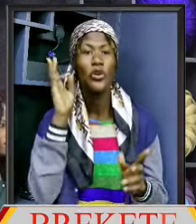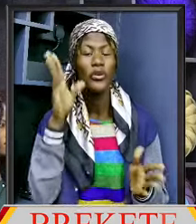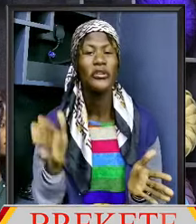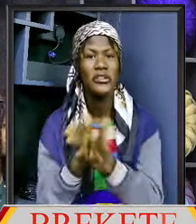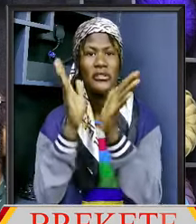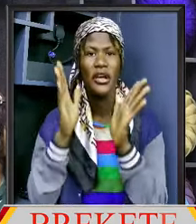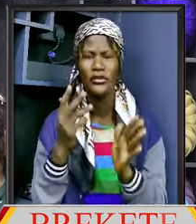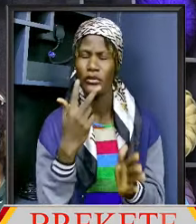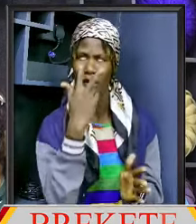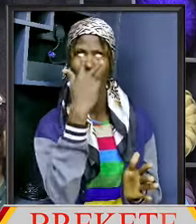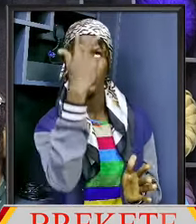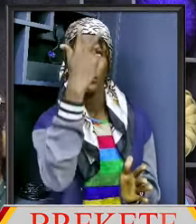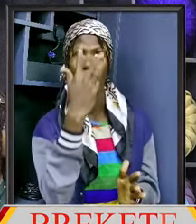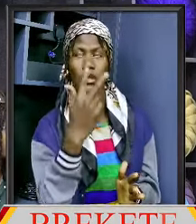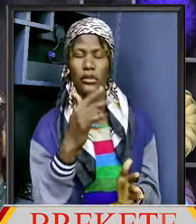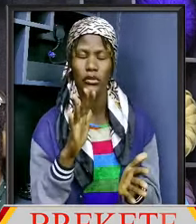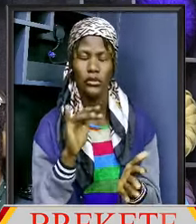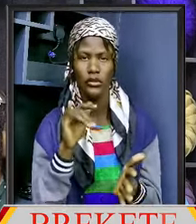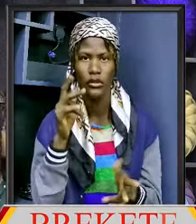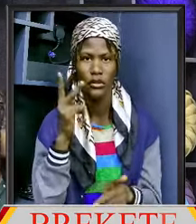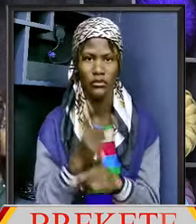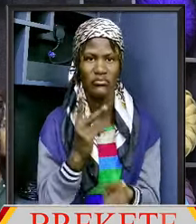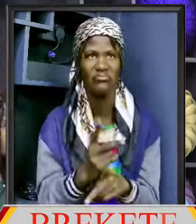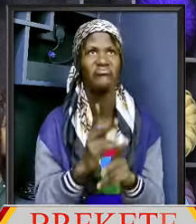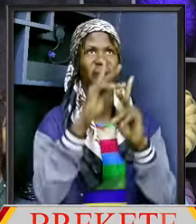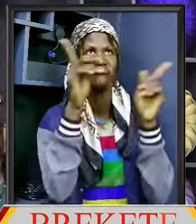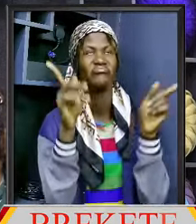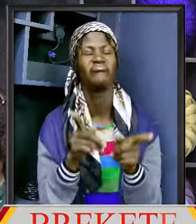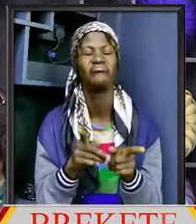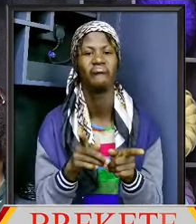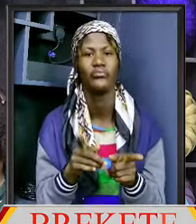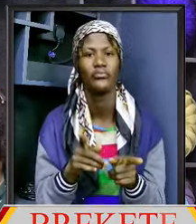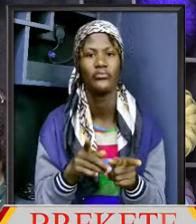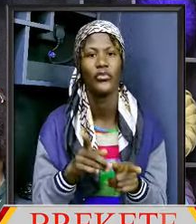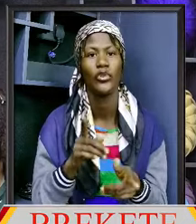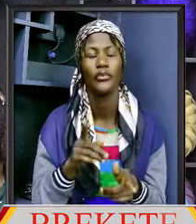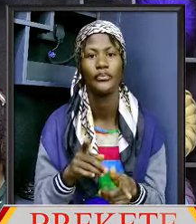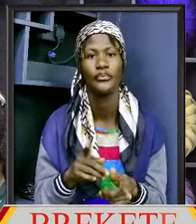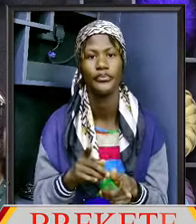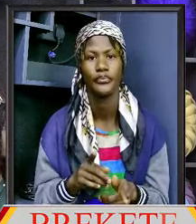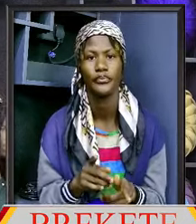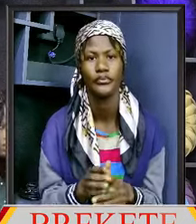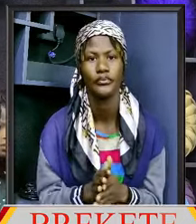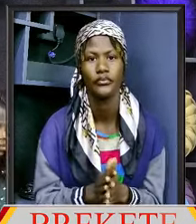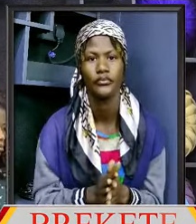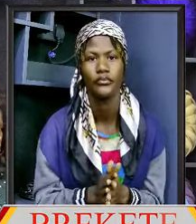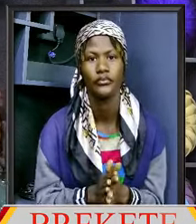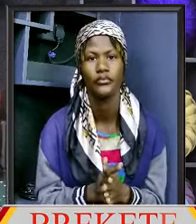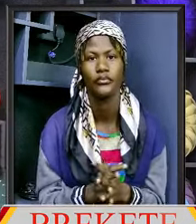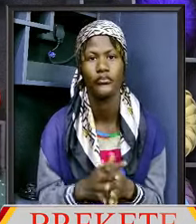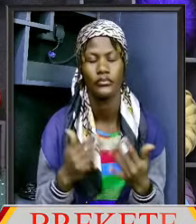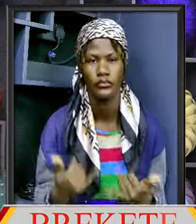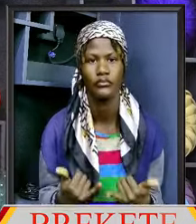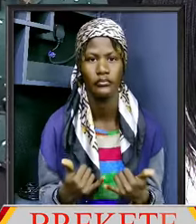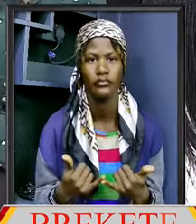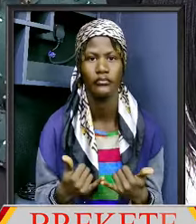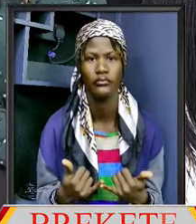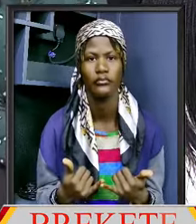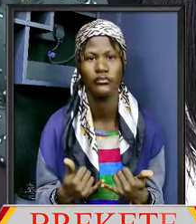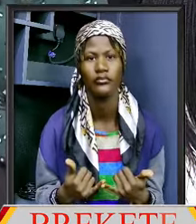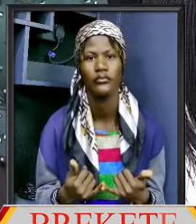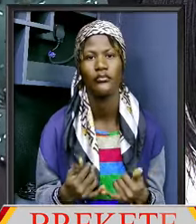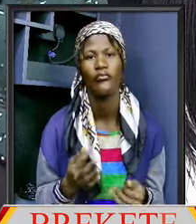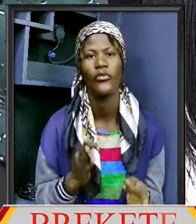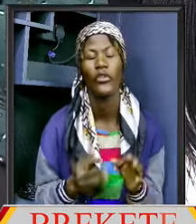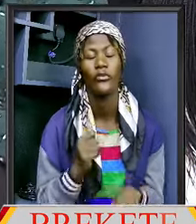you suppose see where they don't display. So what if I go UTC, go make for the they come. Okay. And they come. Now,